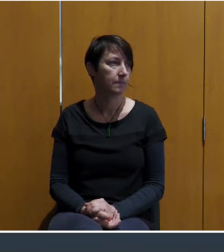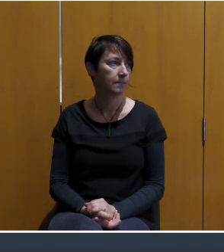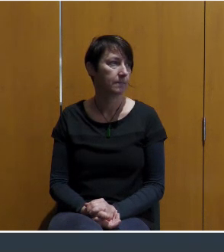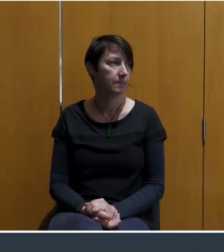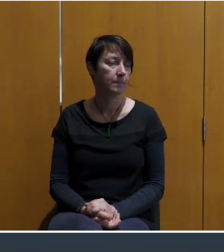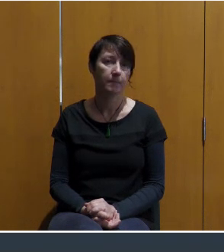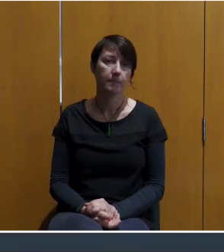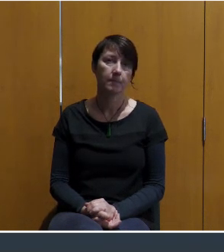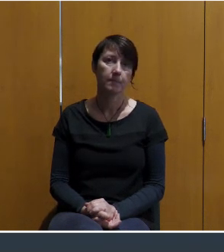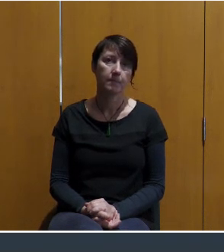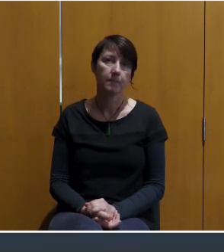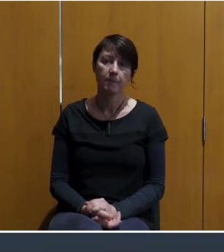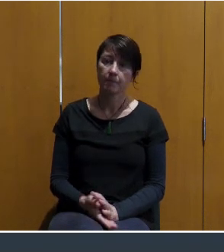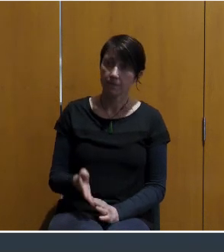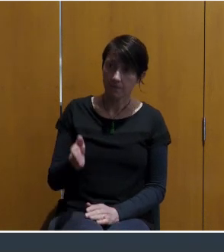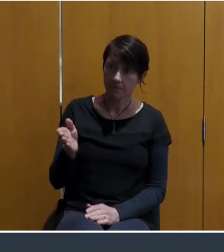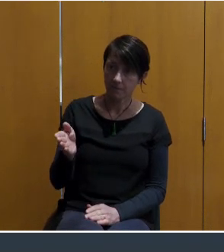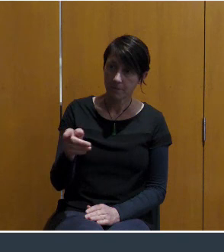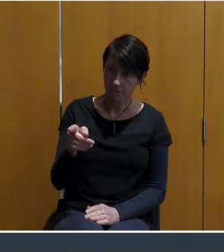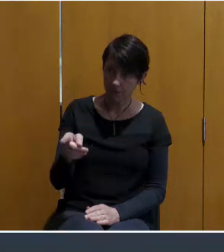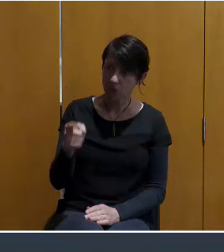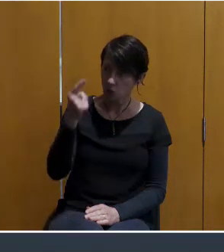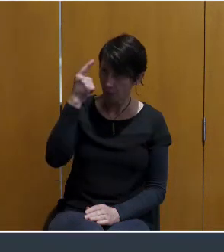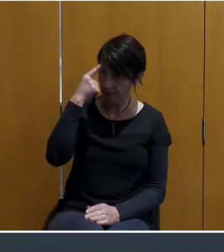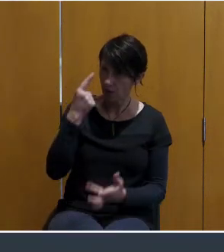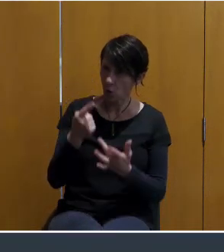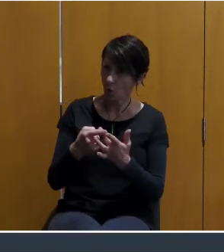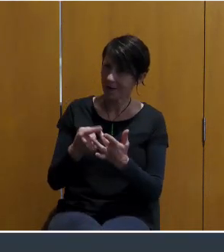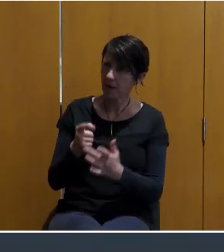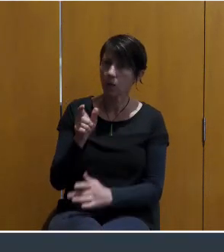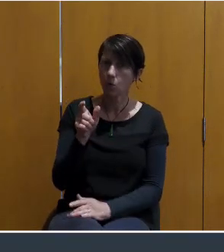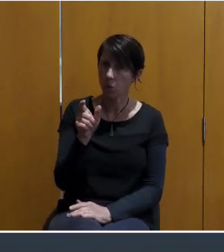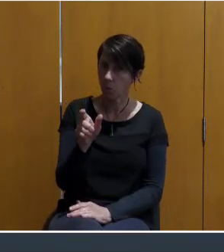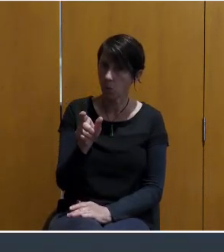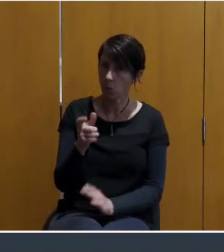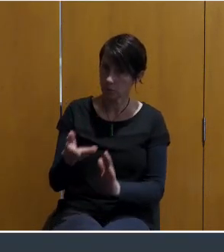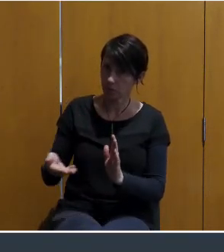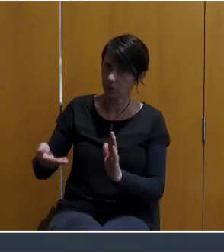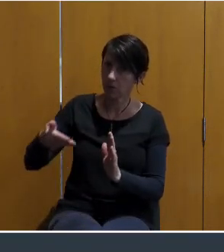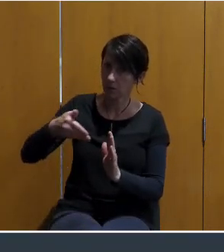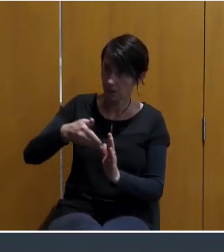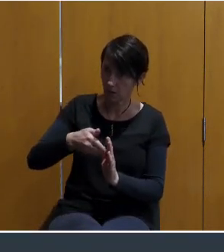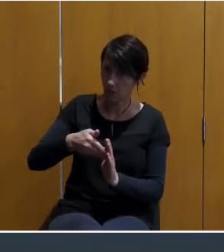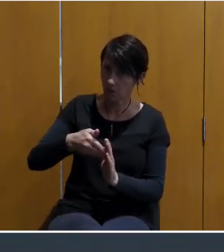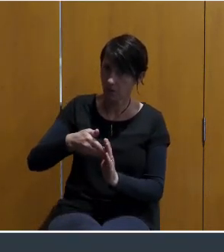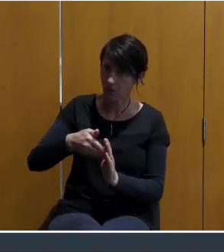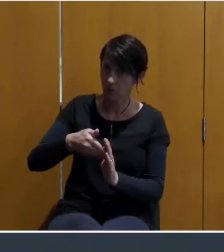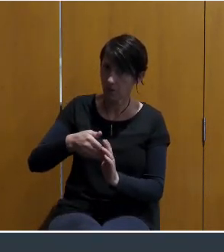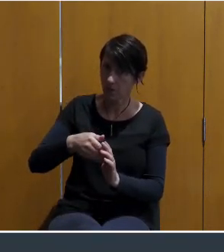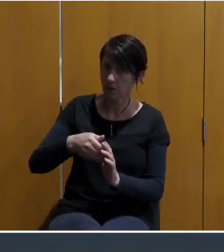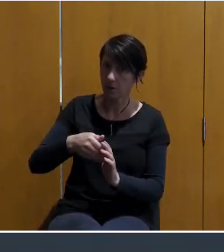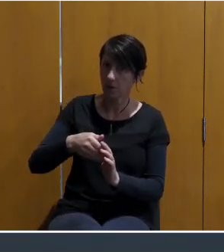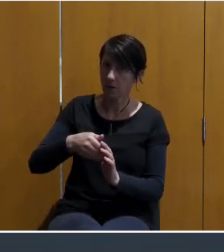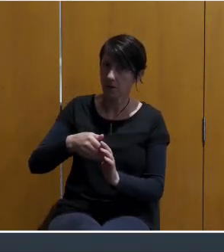And Councillor Tapani, did you think of another word to include in I was just